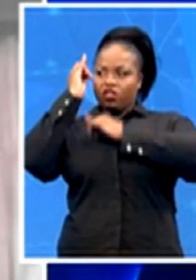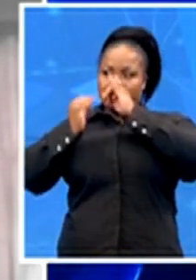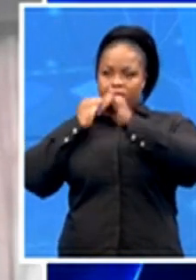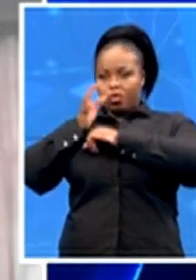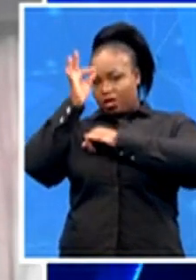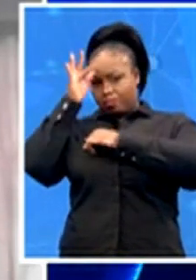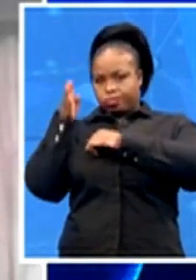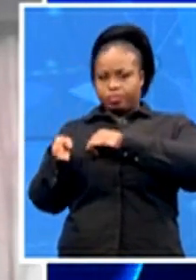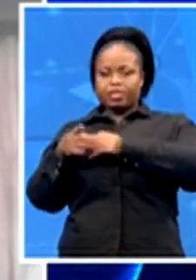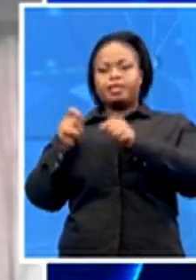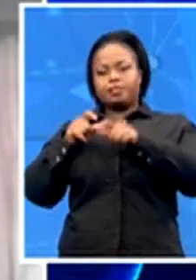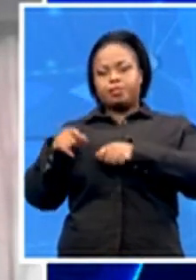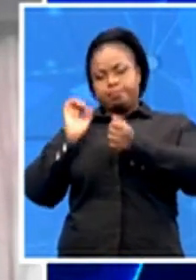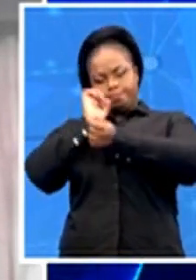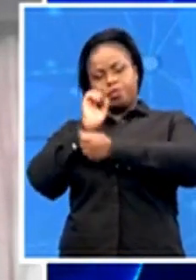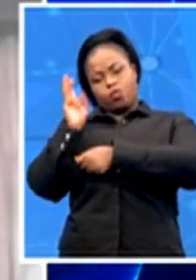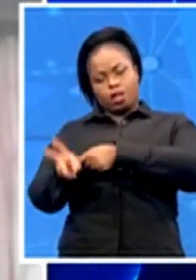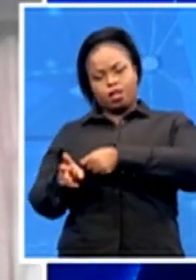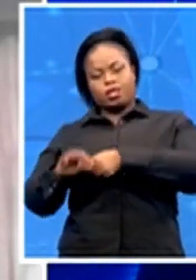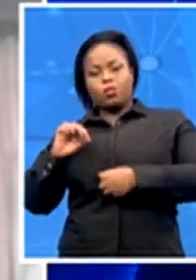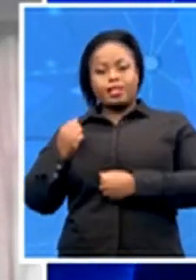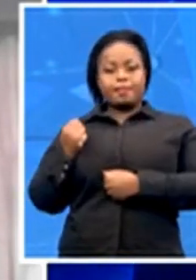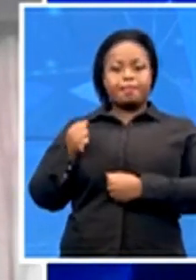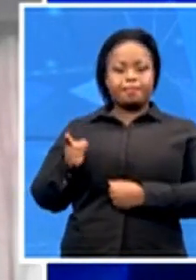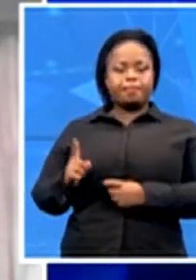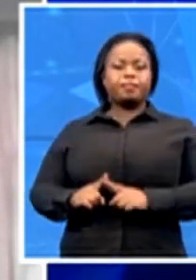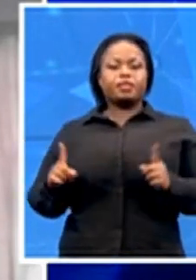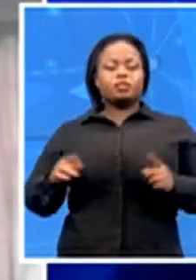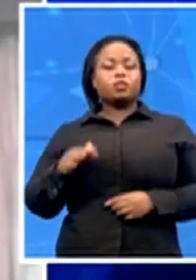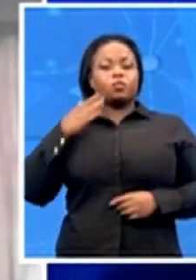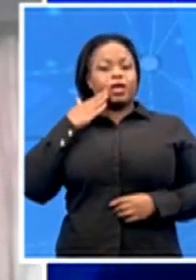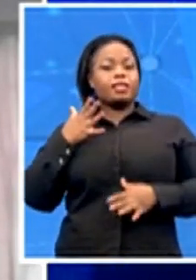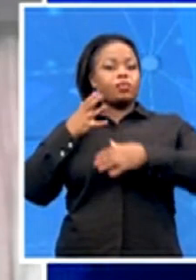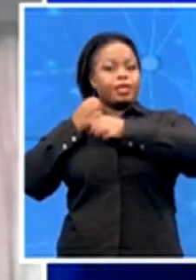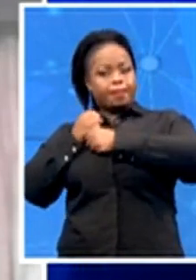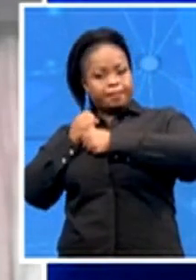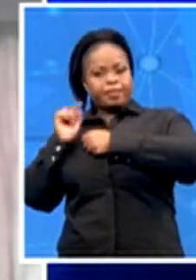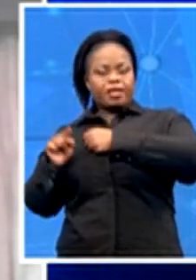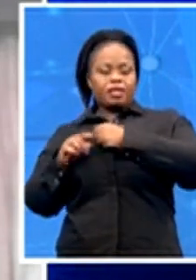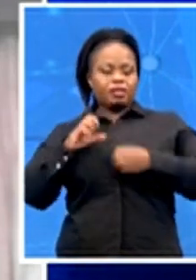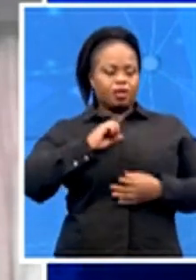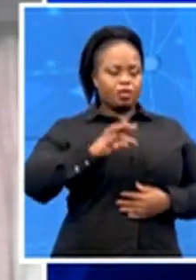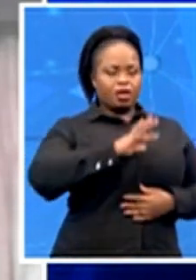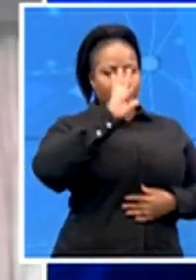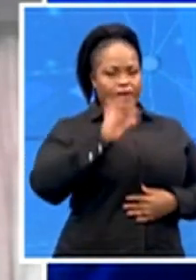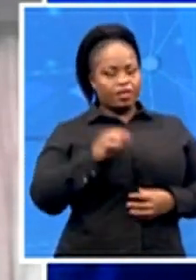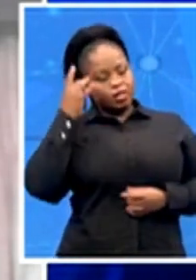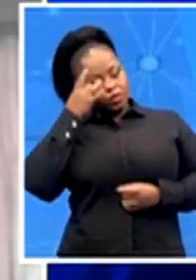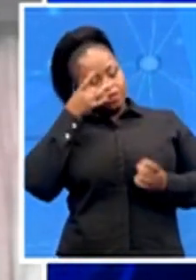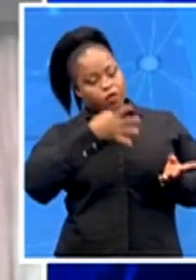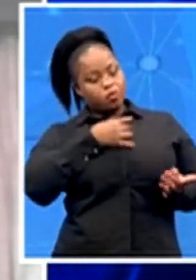there. However, once they've been held there, South Africa will be notified as to, we have the people you